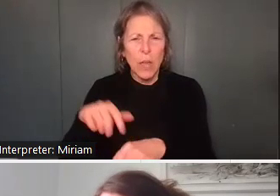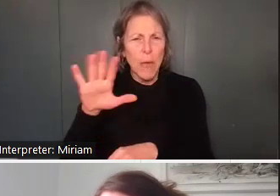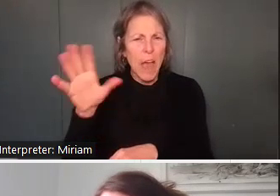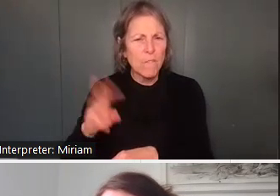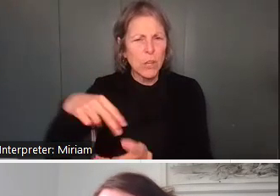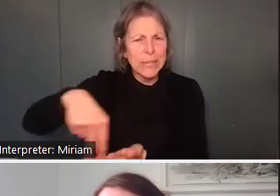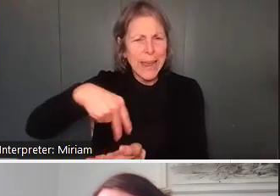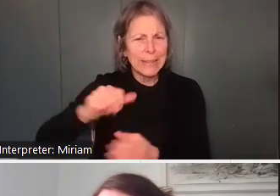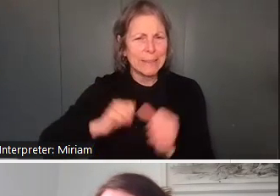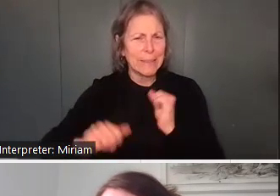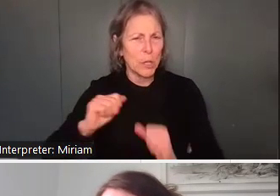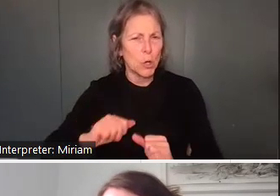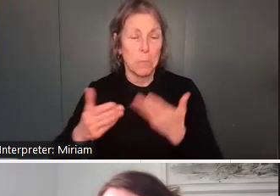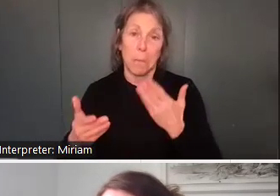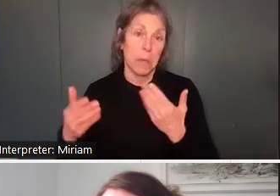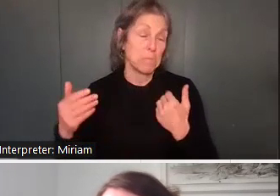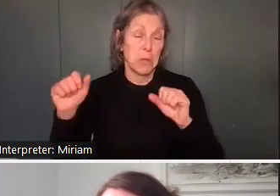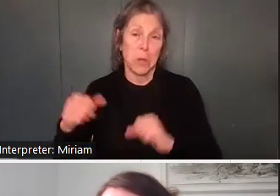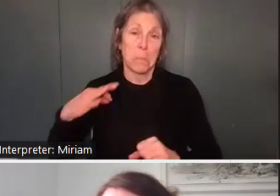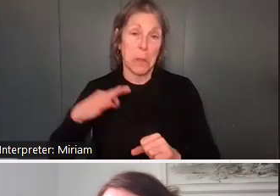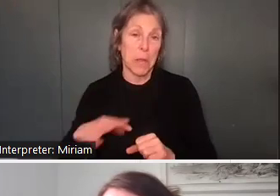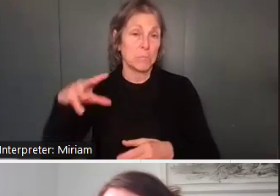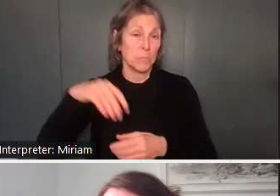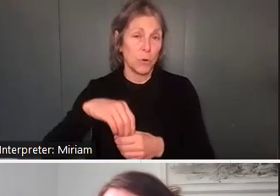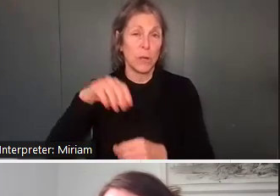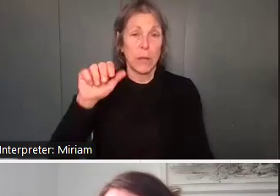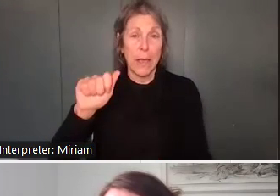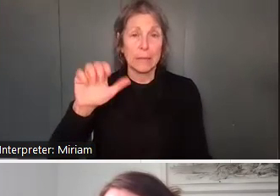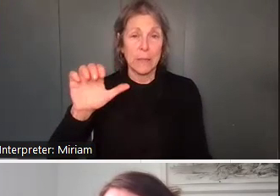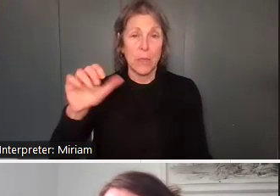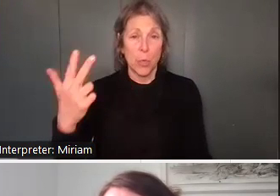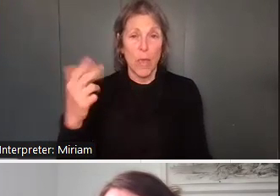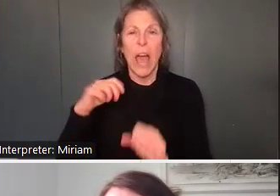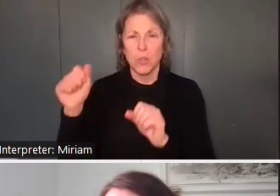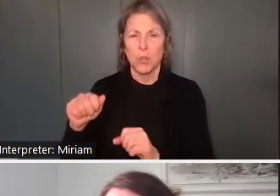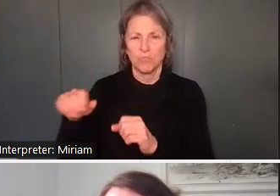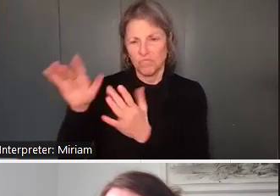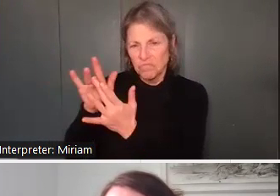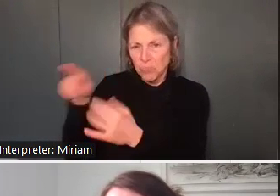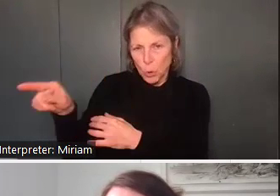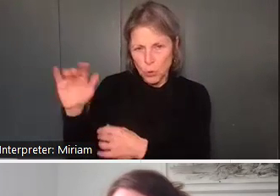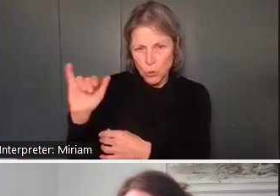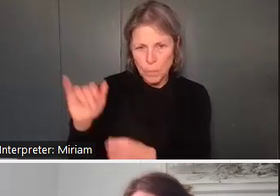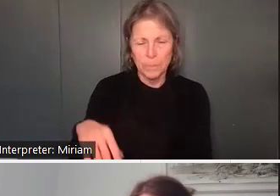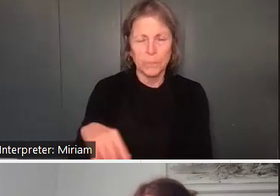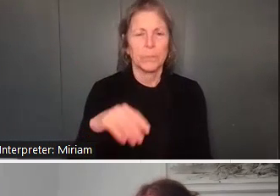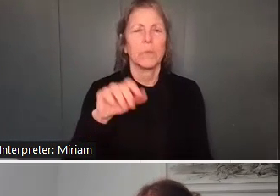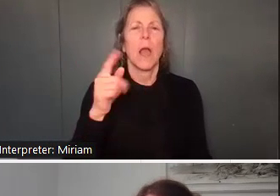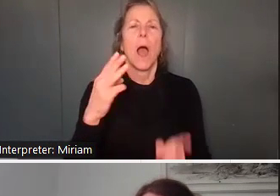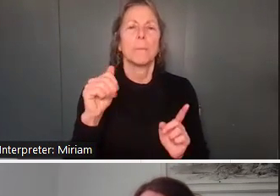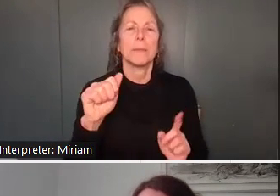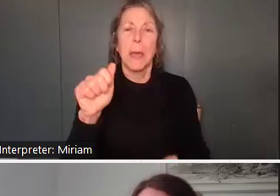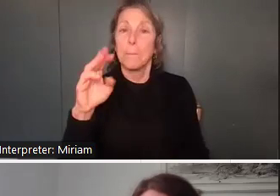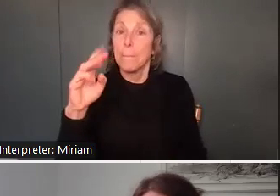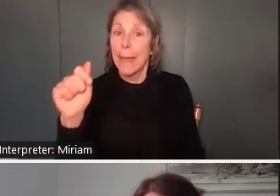to be on AC, or to apply to be on AC3. So, you know, I could make sure to loop her in on this. Okay. Yeah, Amanda said a couple of